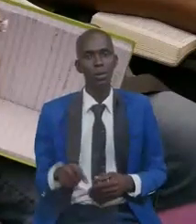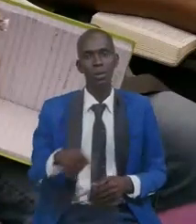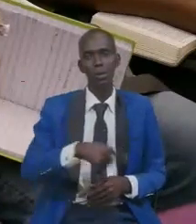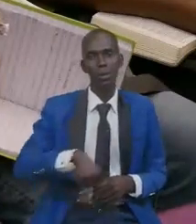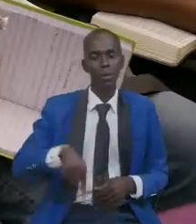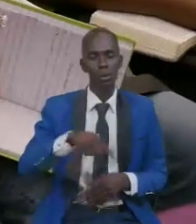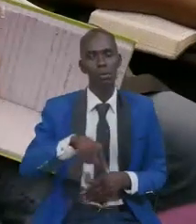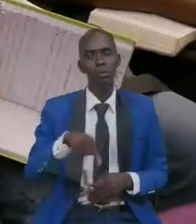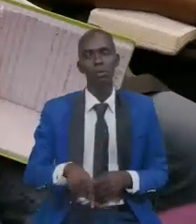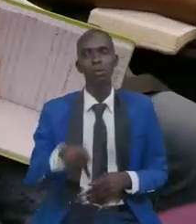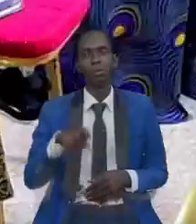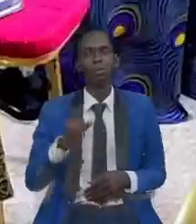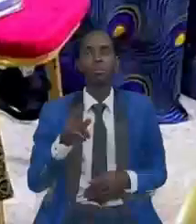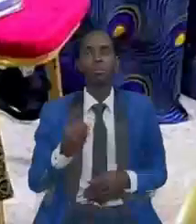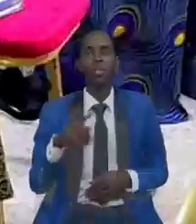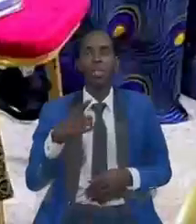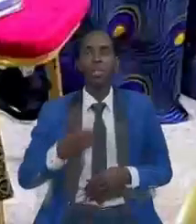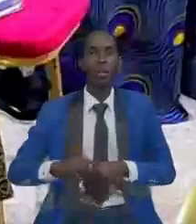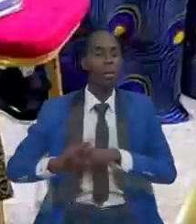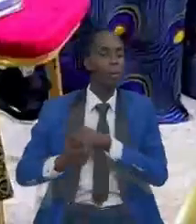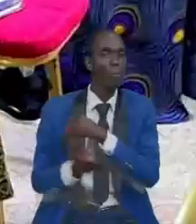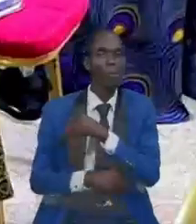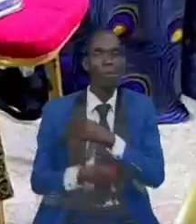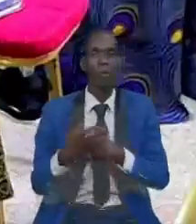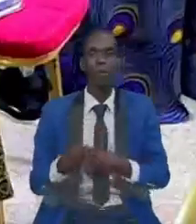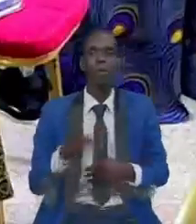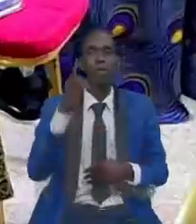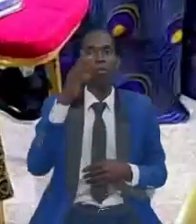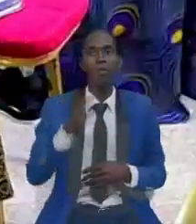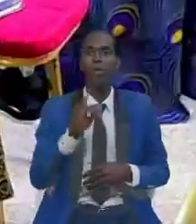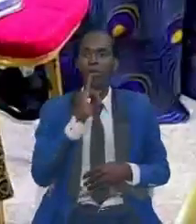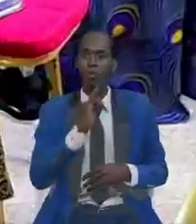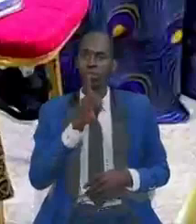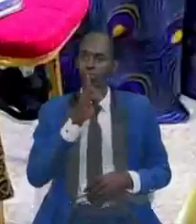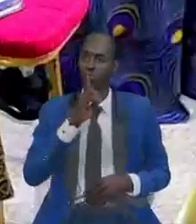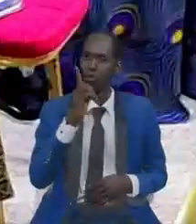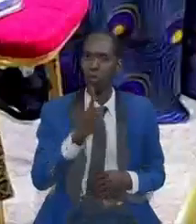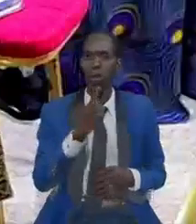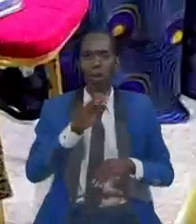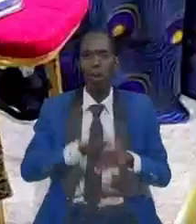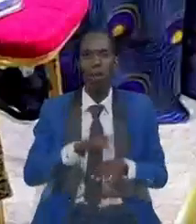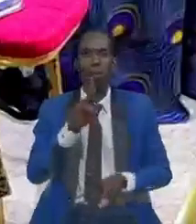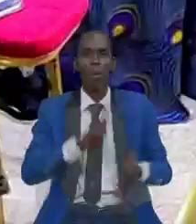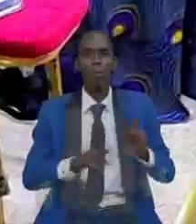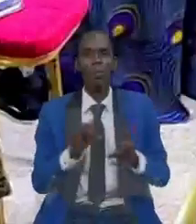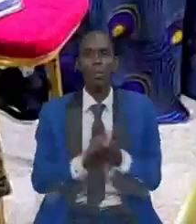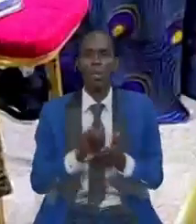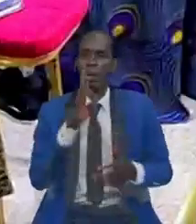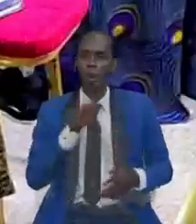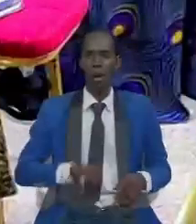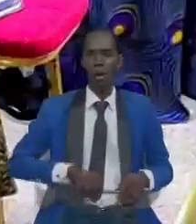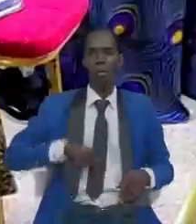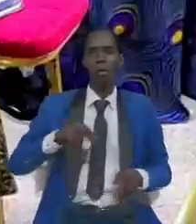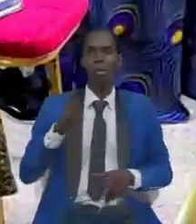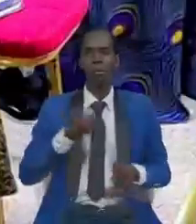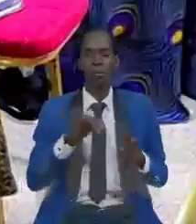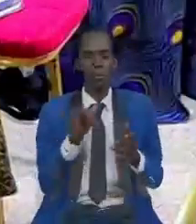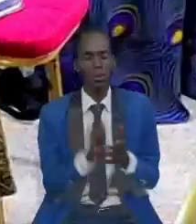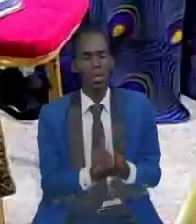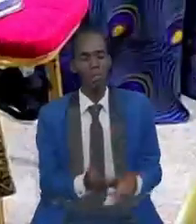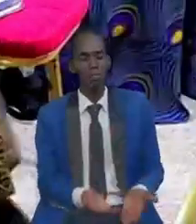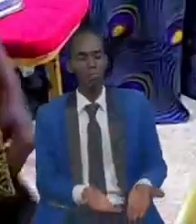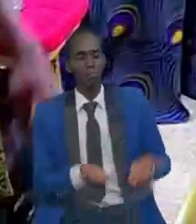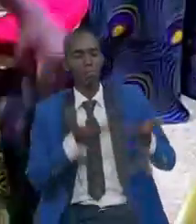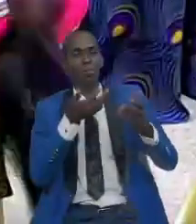punishment of God is sure for the people who are proud, for the people who exalt themselves, for the people who